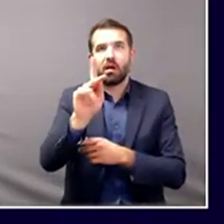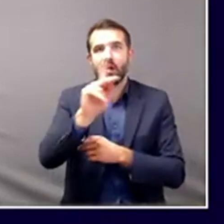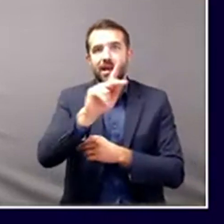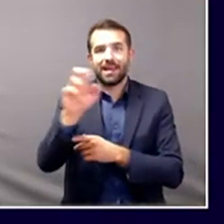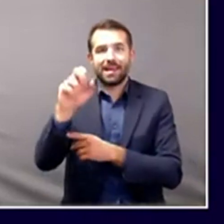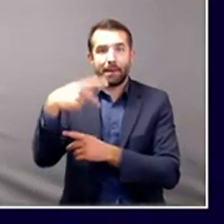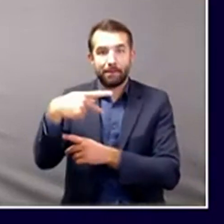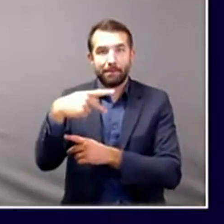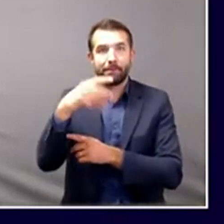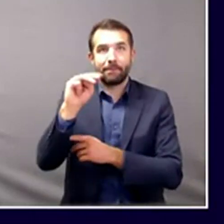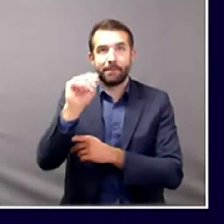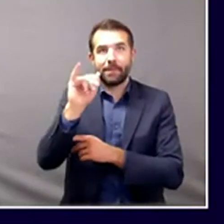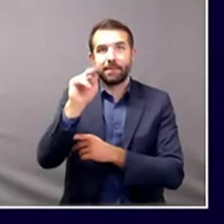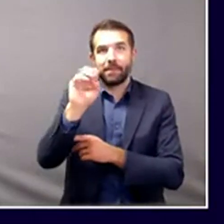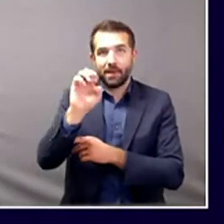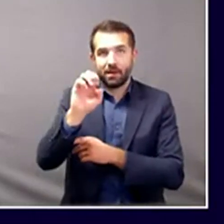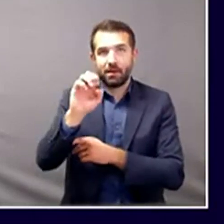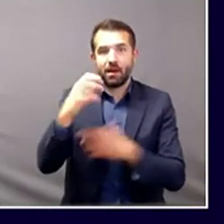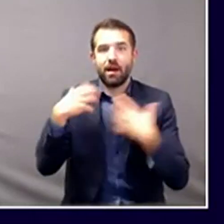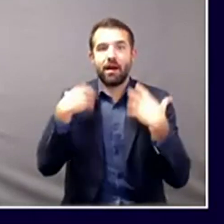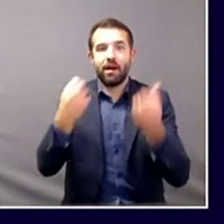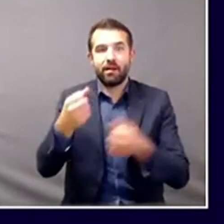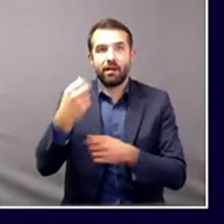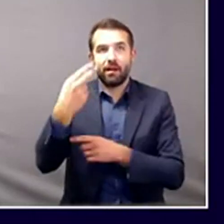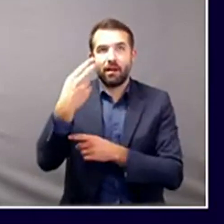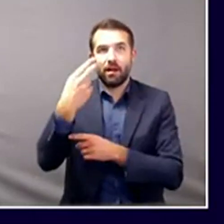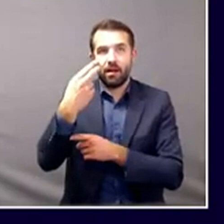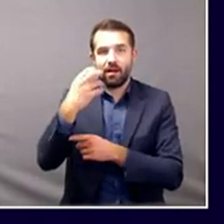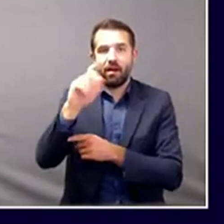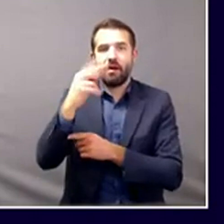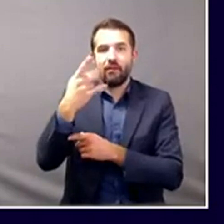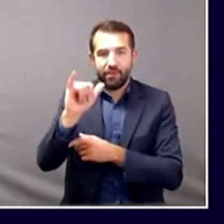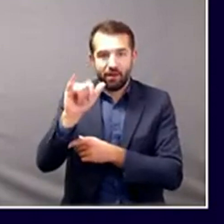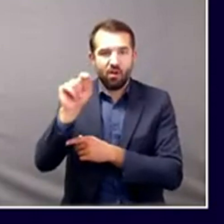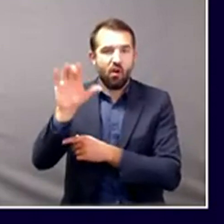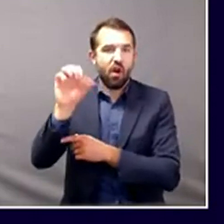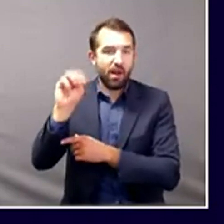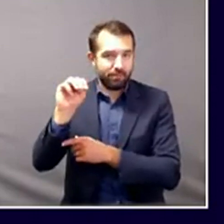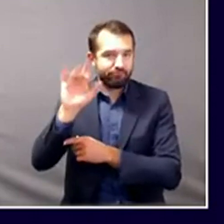turn it back over to Dr. Shaw. Great. Thank you, Commissioner Lambert. We'll now turn to our